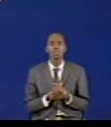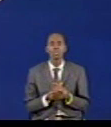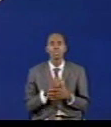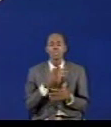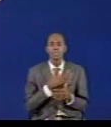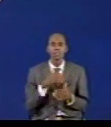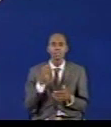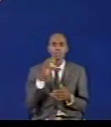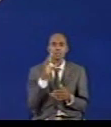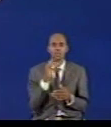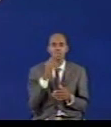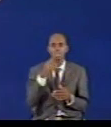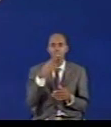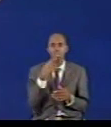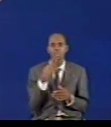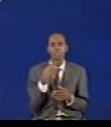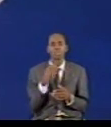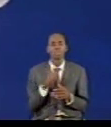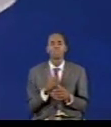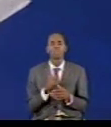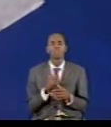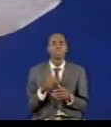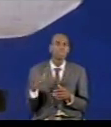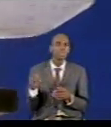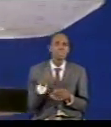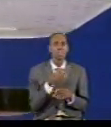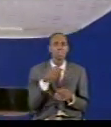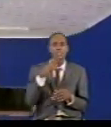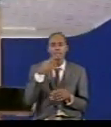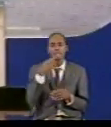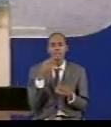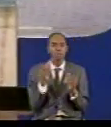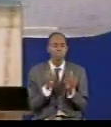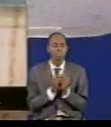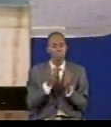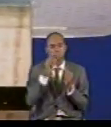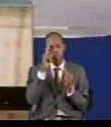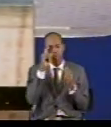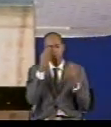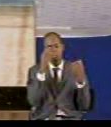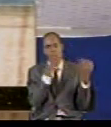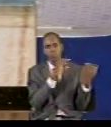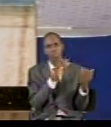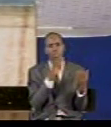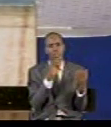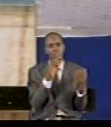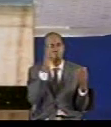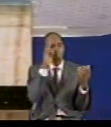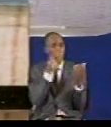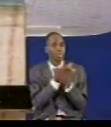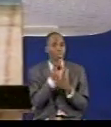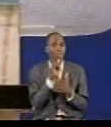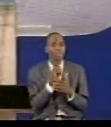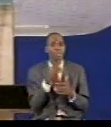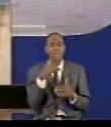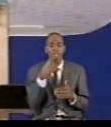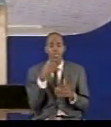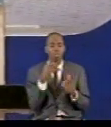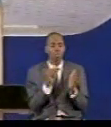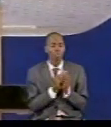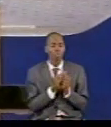and so spake. They spoke with conviction. They spoke with